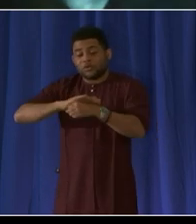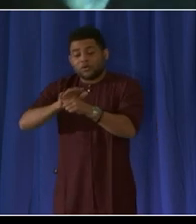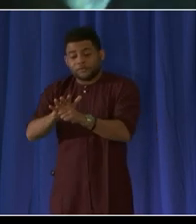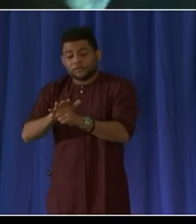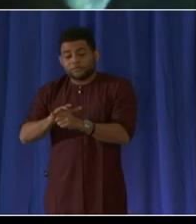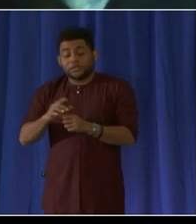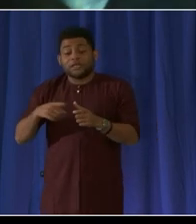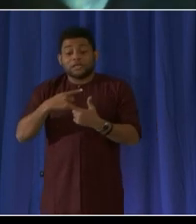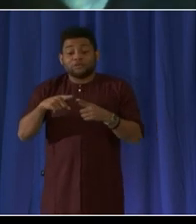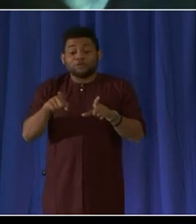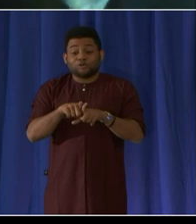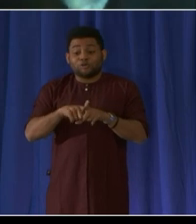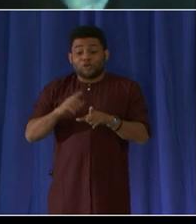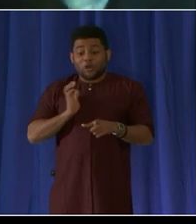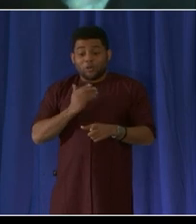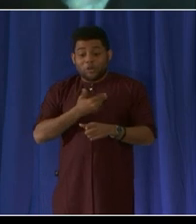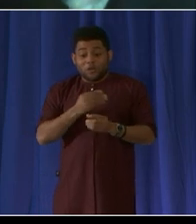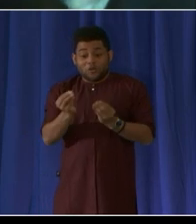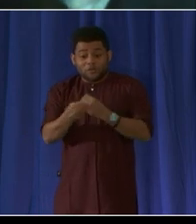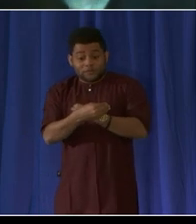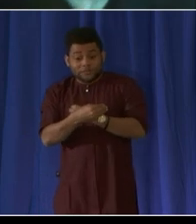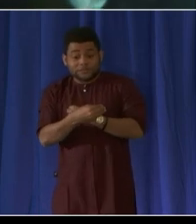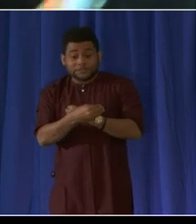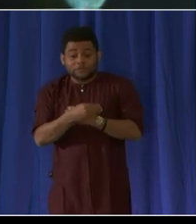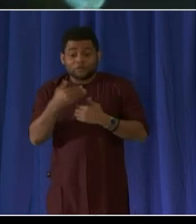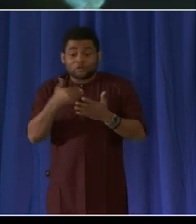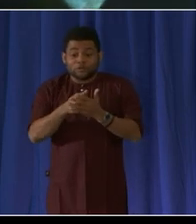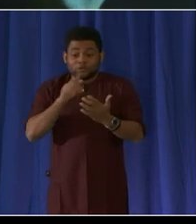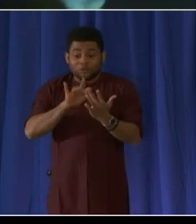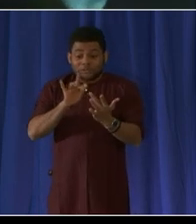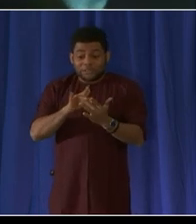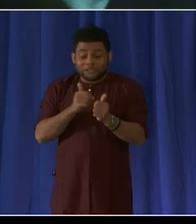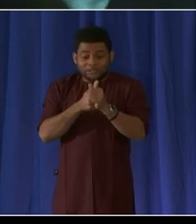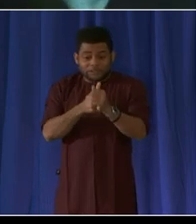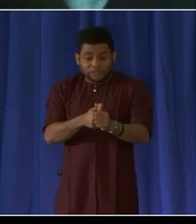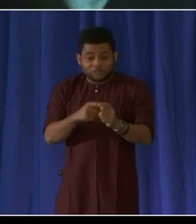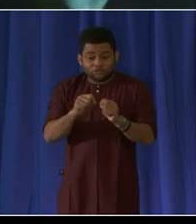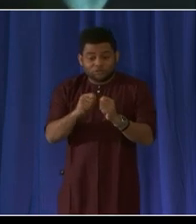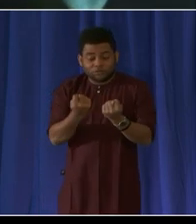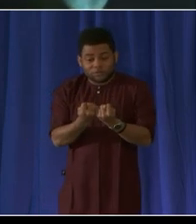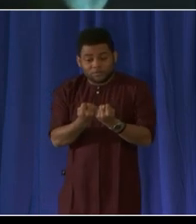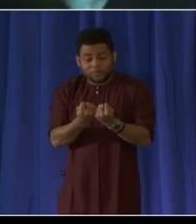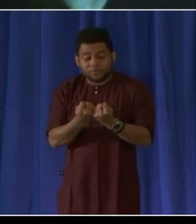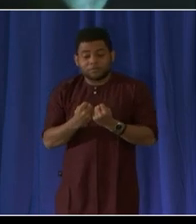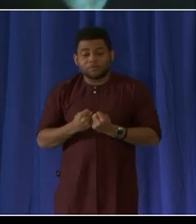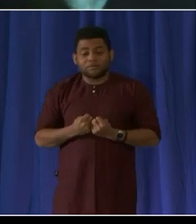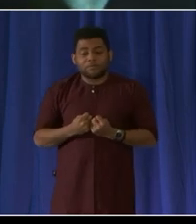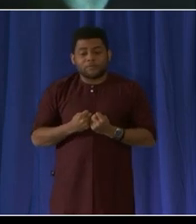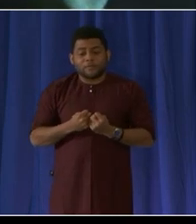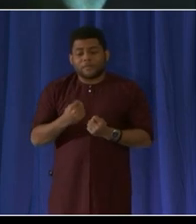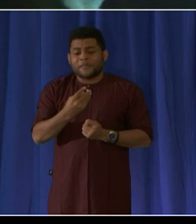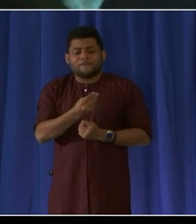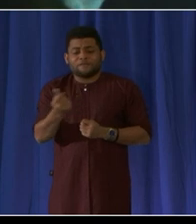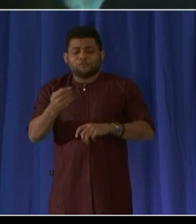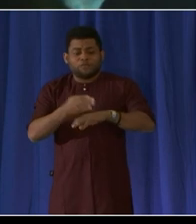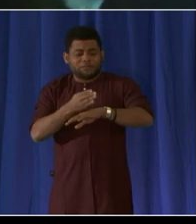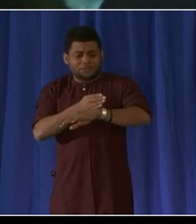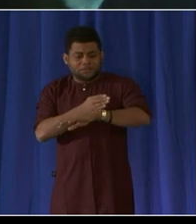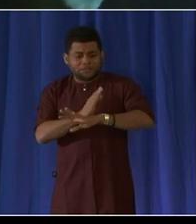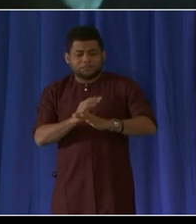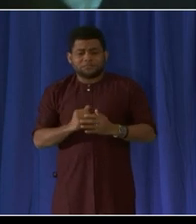as our central office contact tracing team. Just real quickly, a few of the updates.